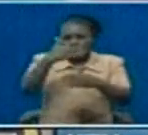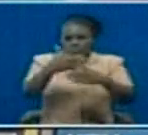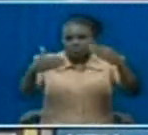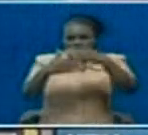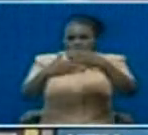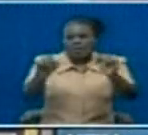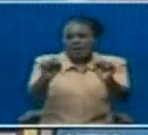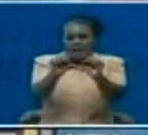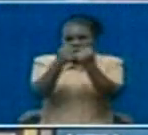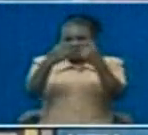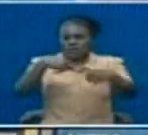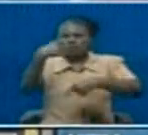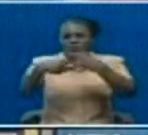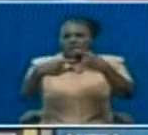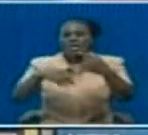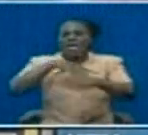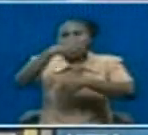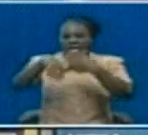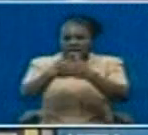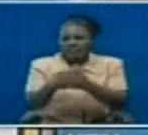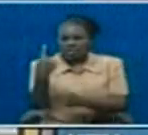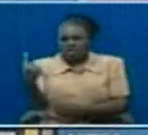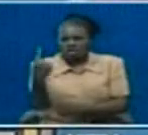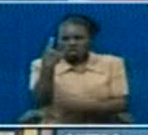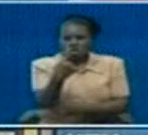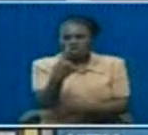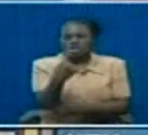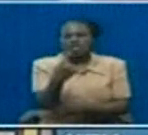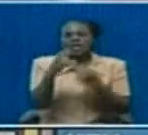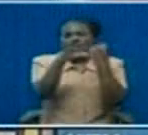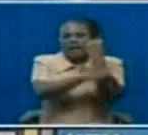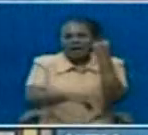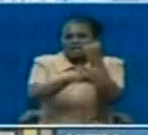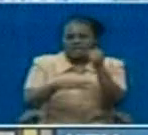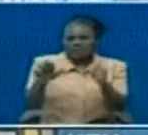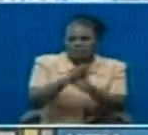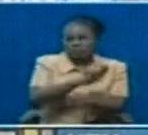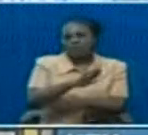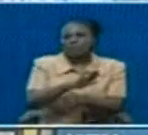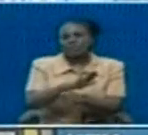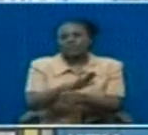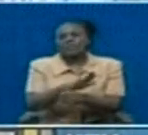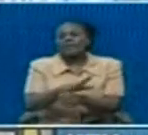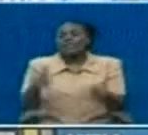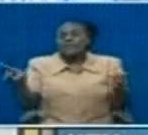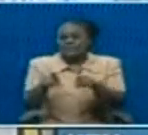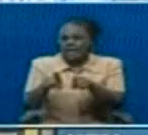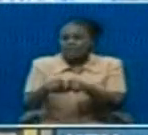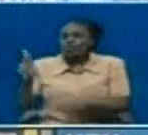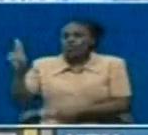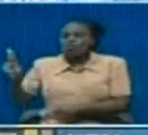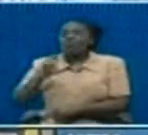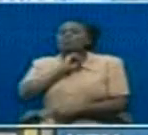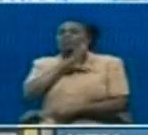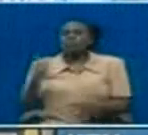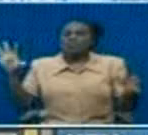on in every single corner of our republic. The president also lamented that a